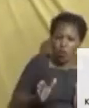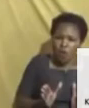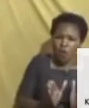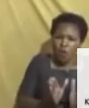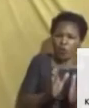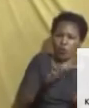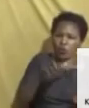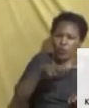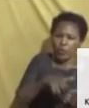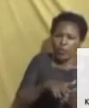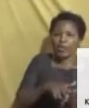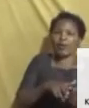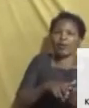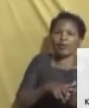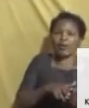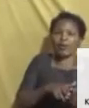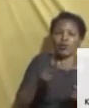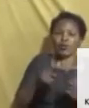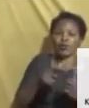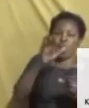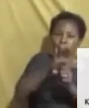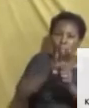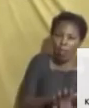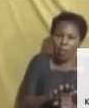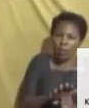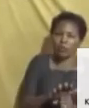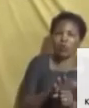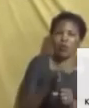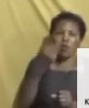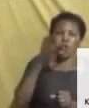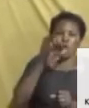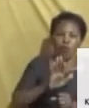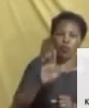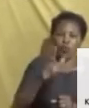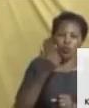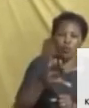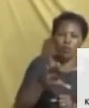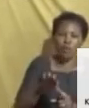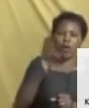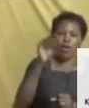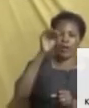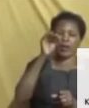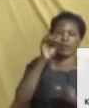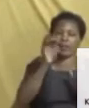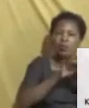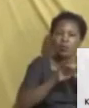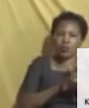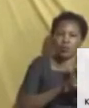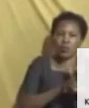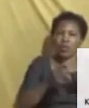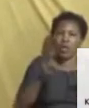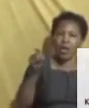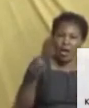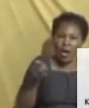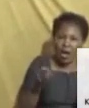the caprice and the oppression of those who find the Constitution as